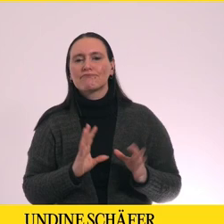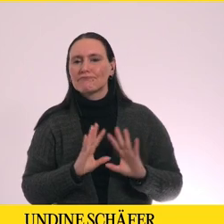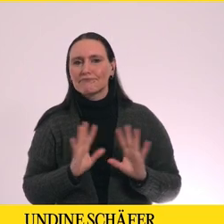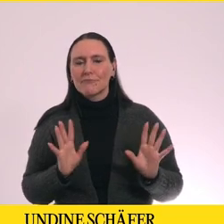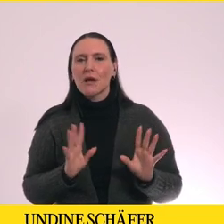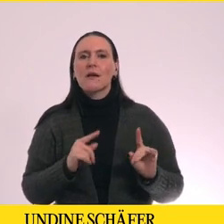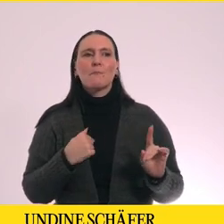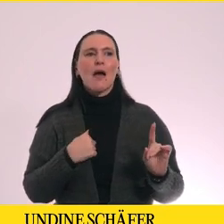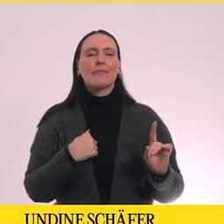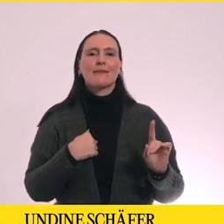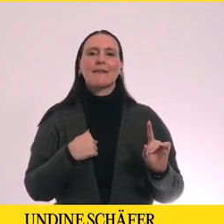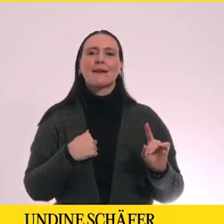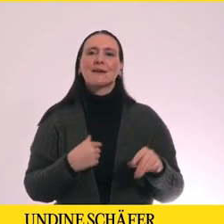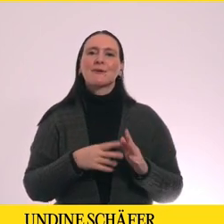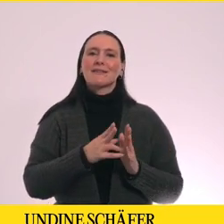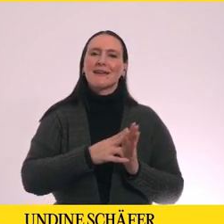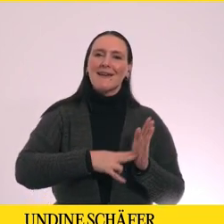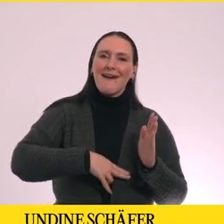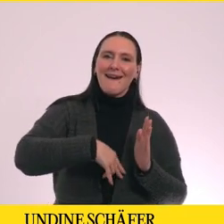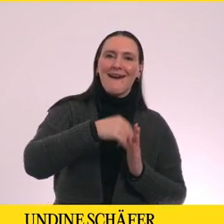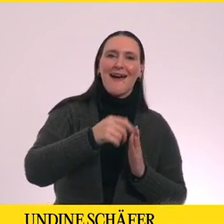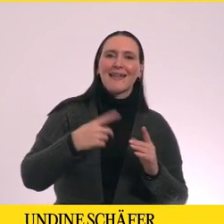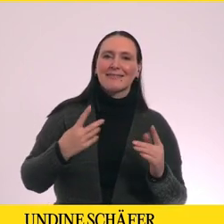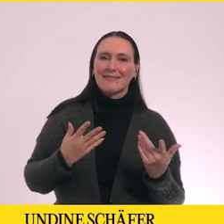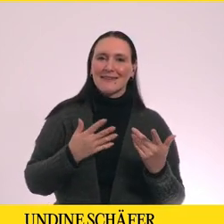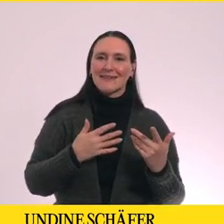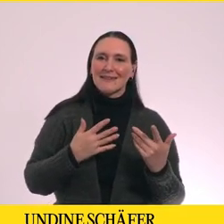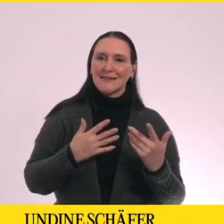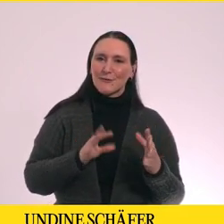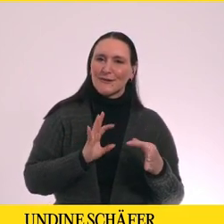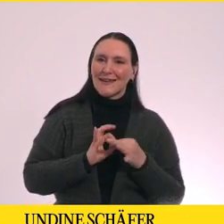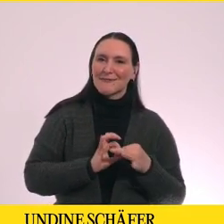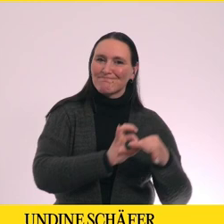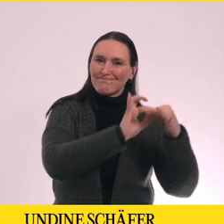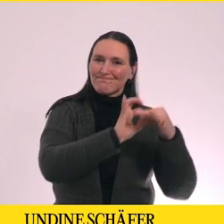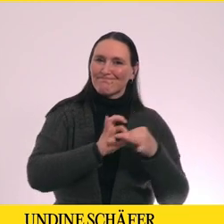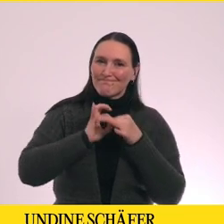at which the art world is currently in. So